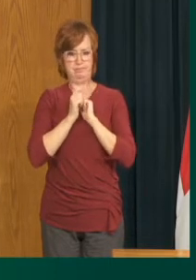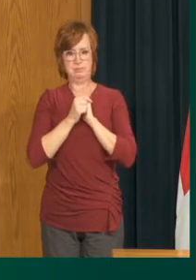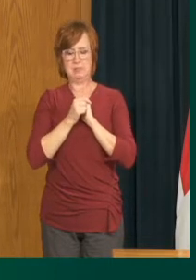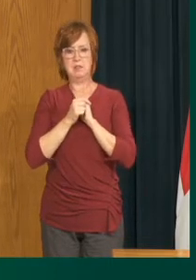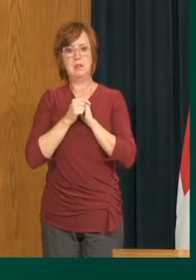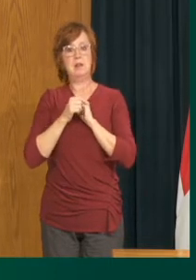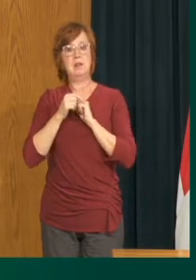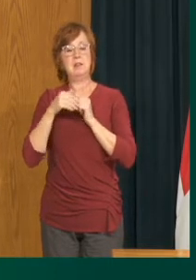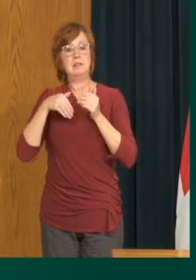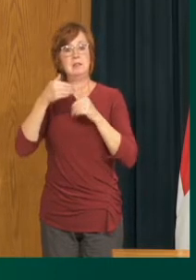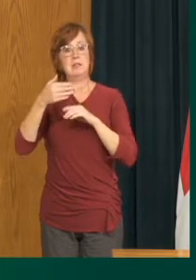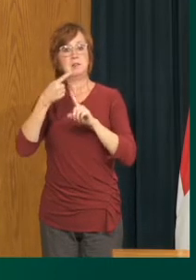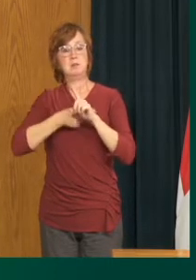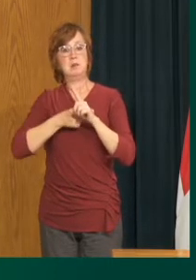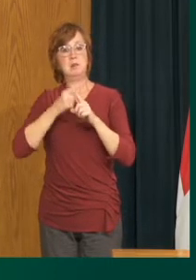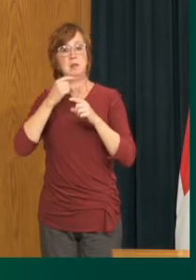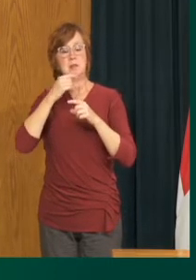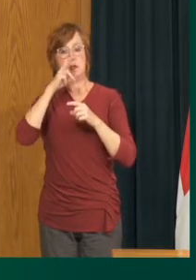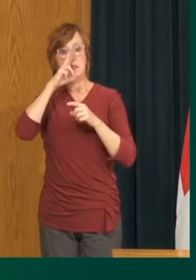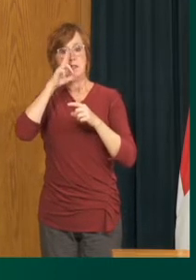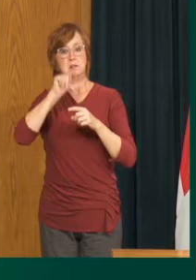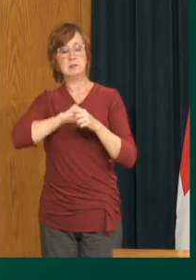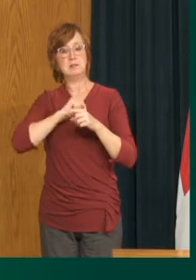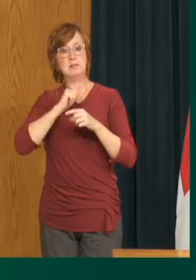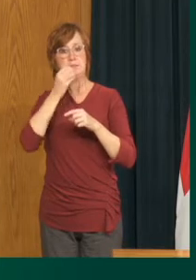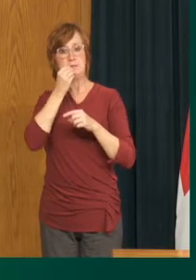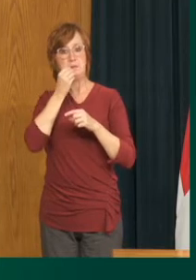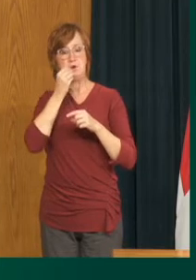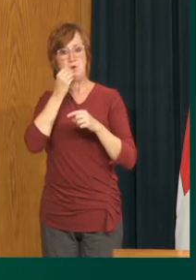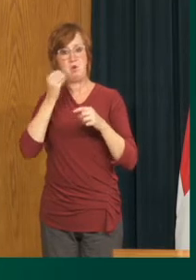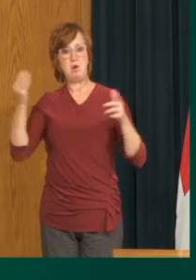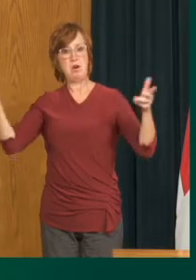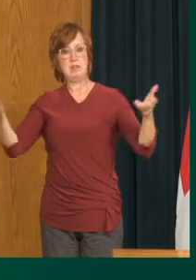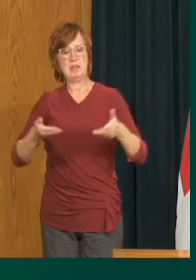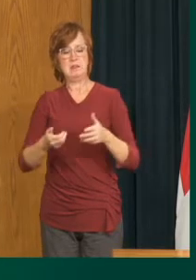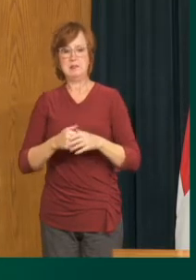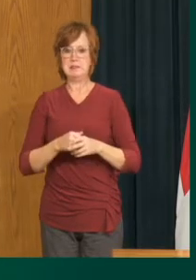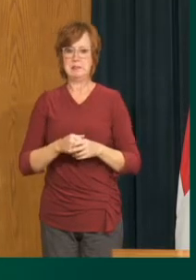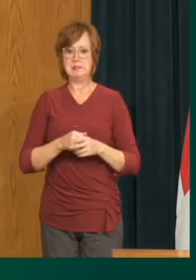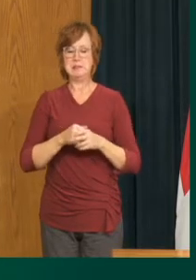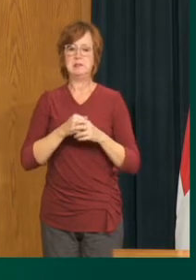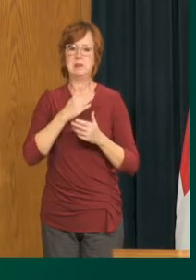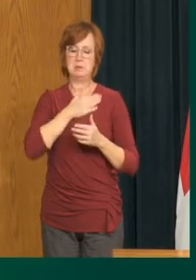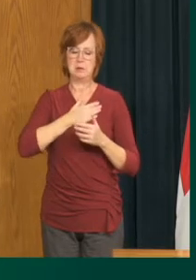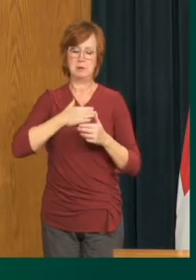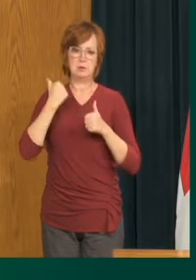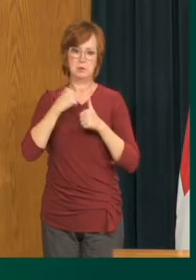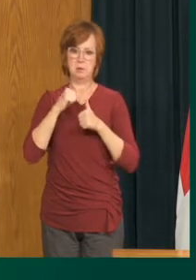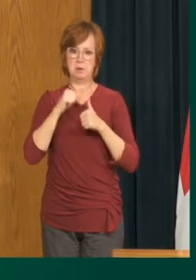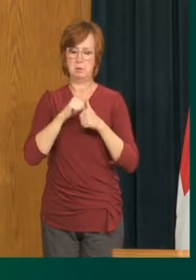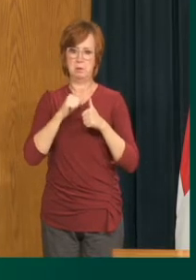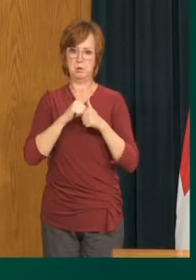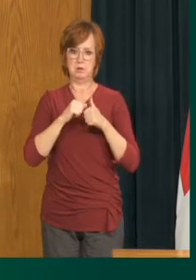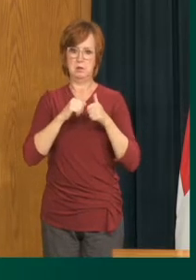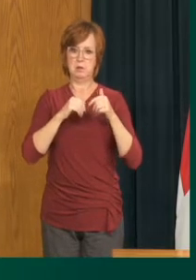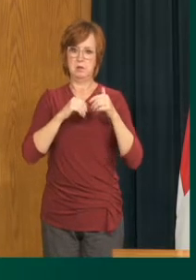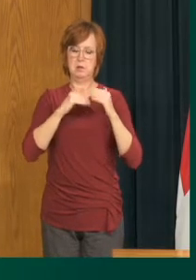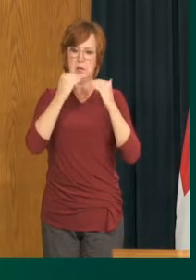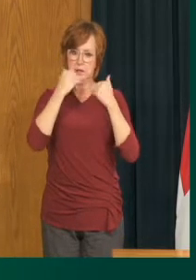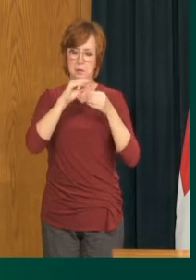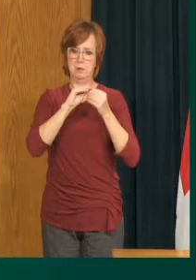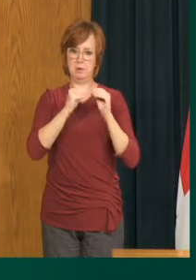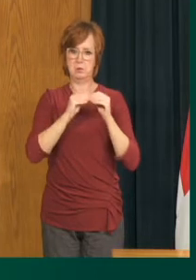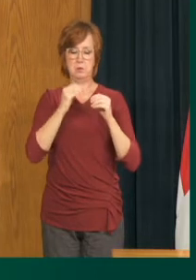October, it's important to remain to your extended household if possible. If you are planning a large event up to